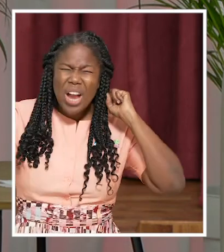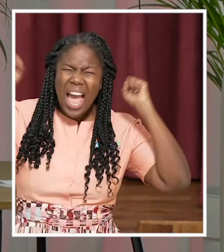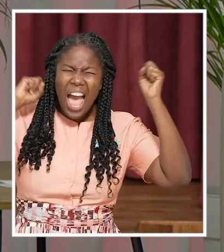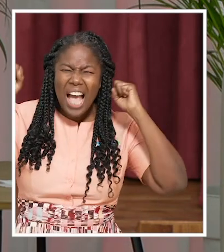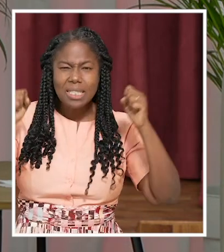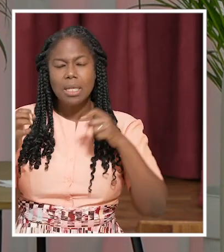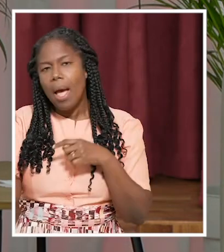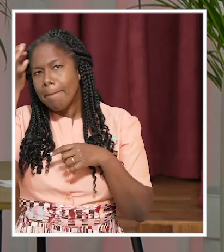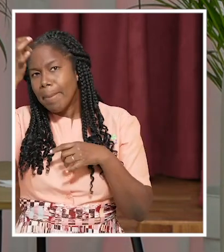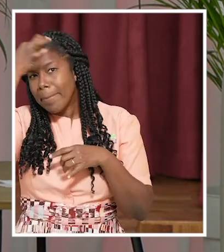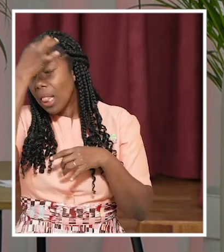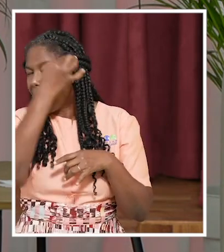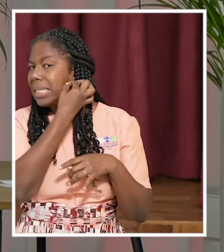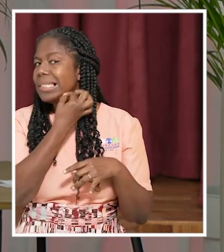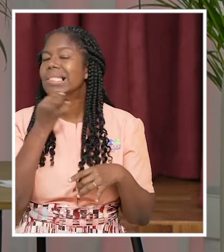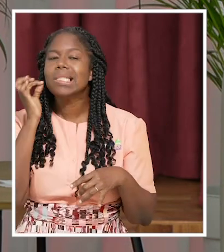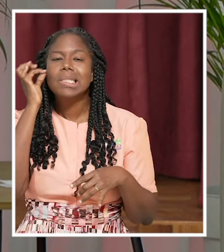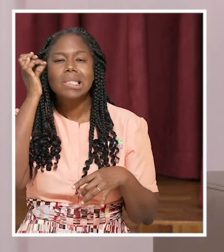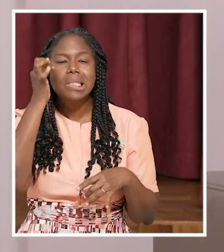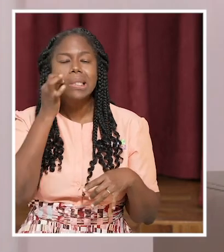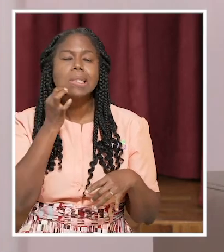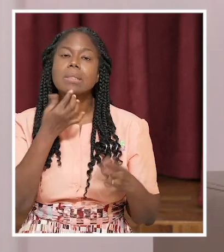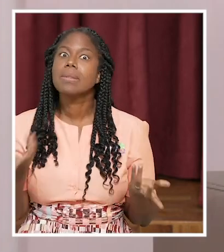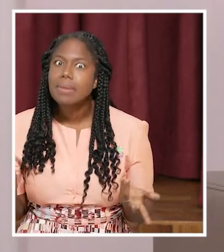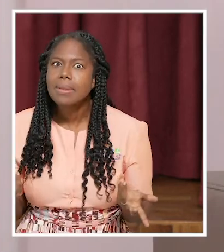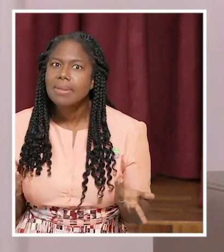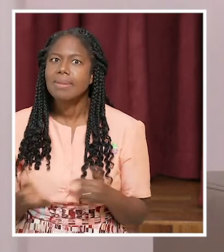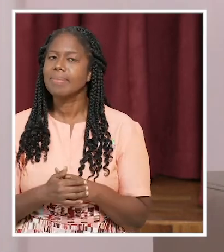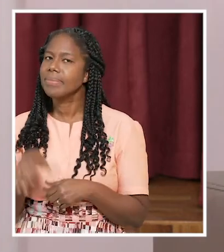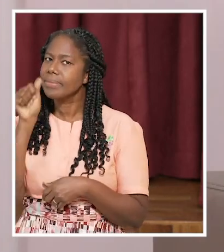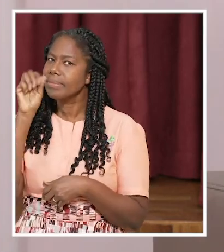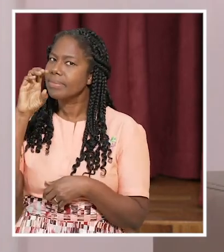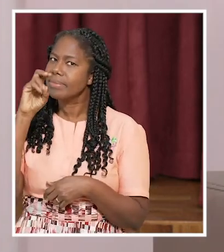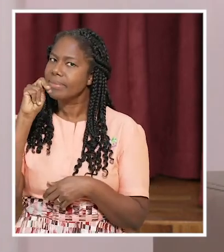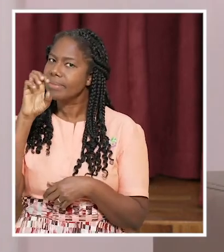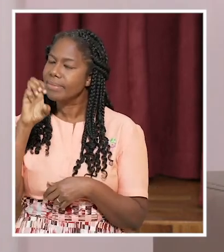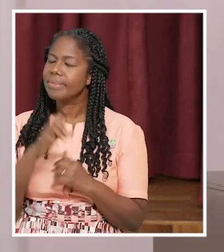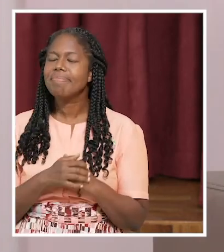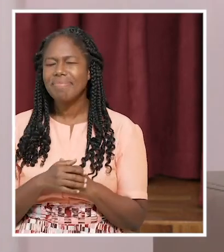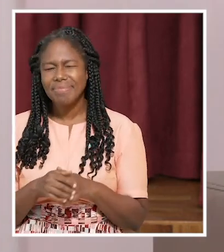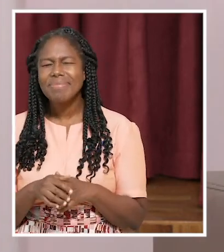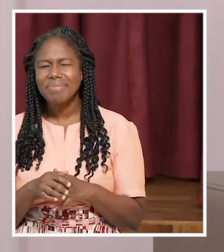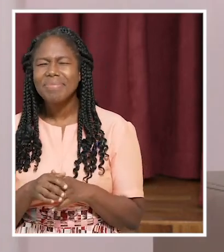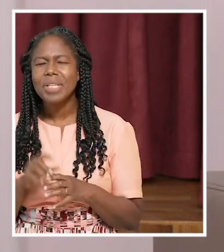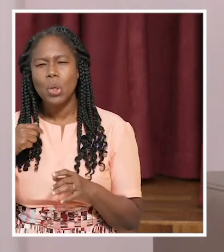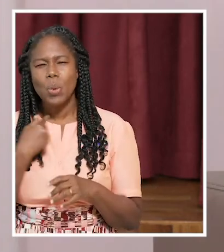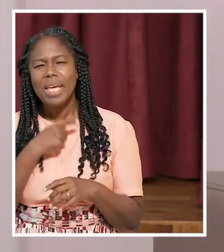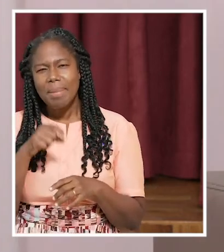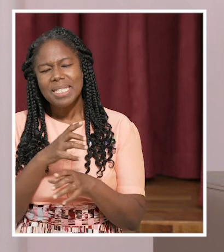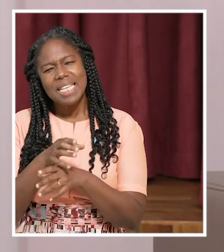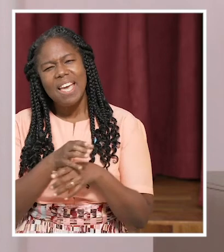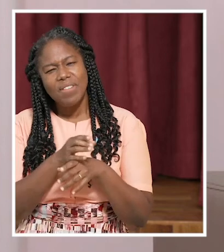absolutely skin condition breaking because out. of Yes, stress. yes. So we have to take care of our minds in order to take care of our bodies, and